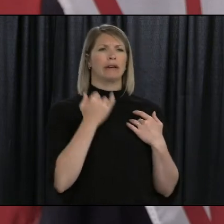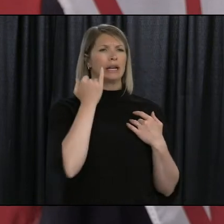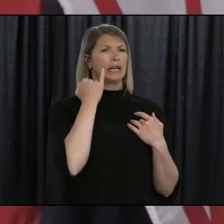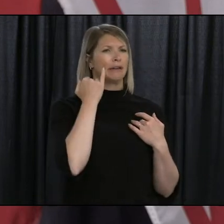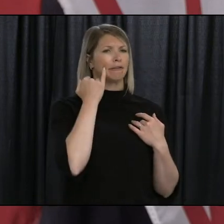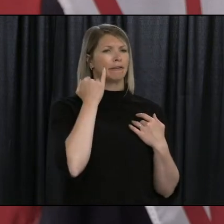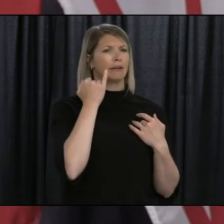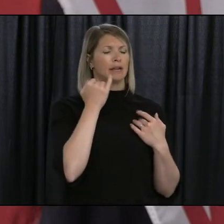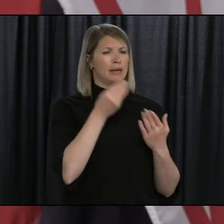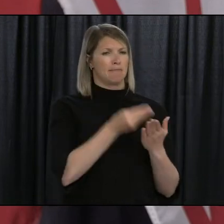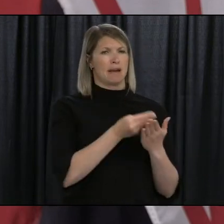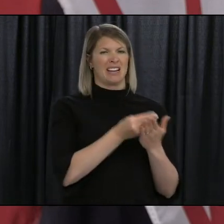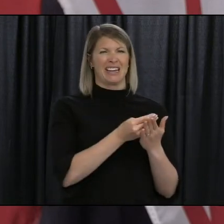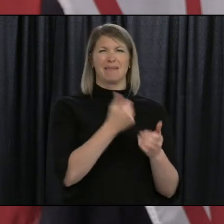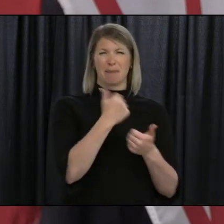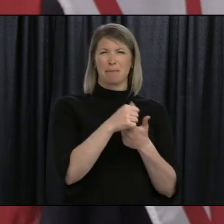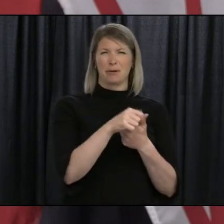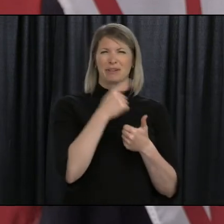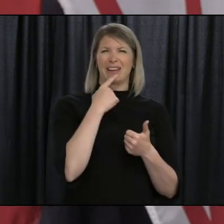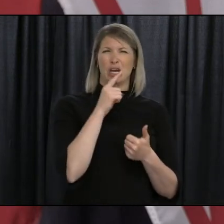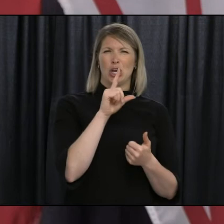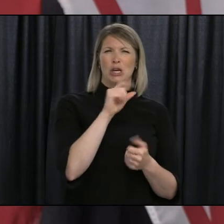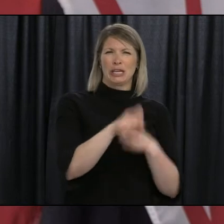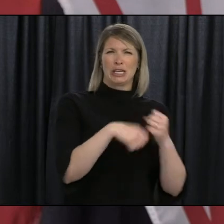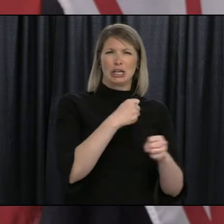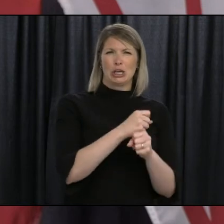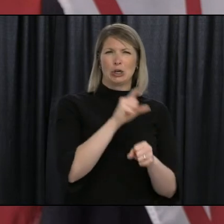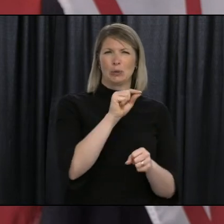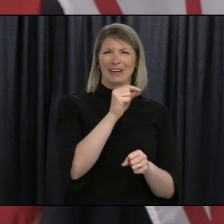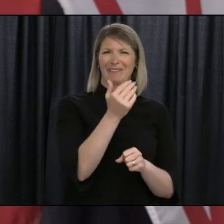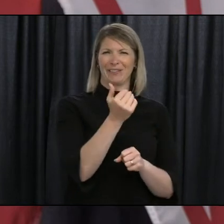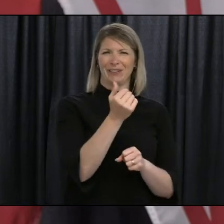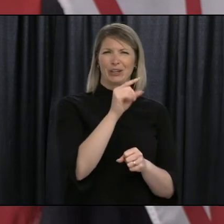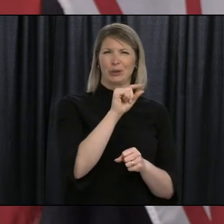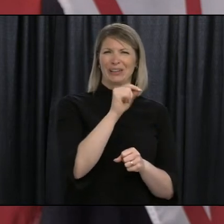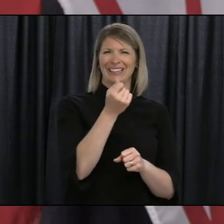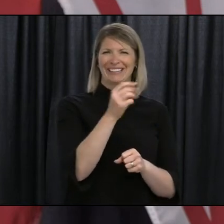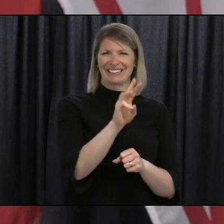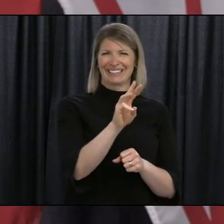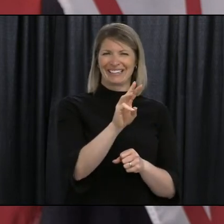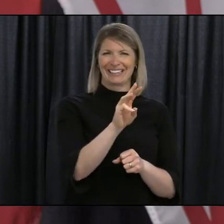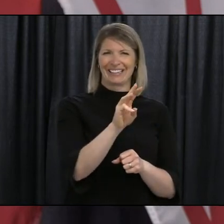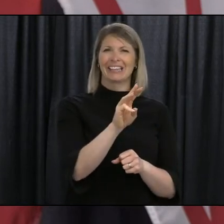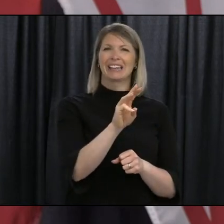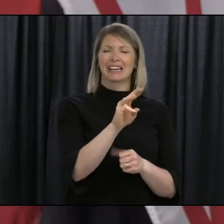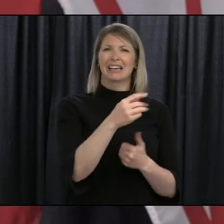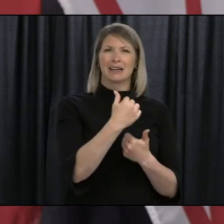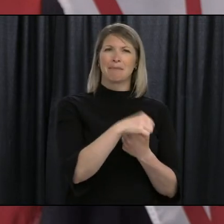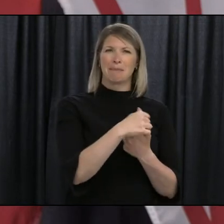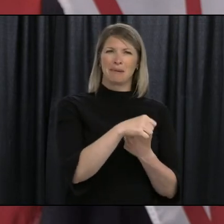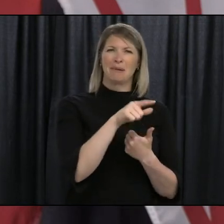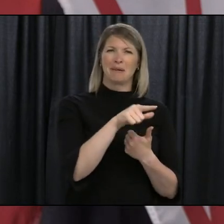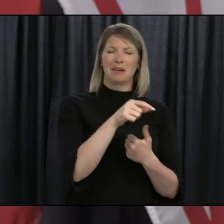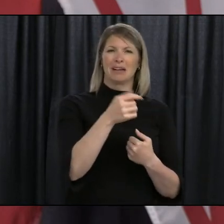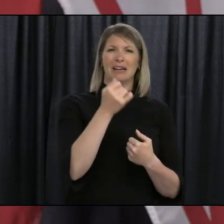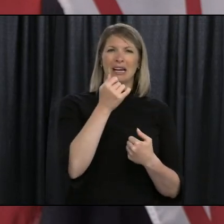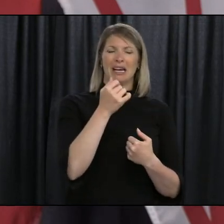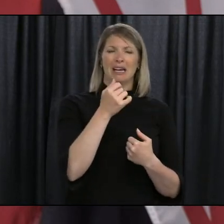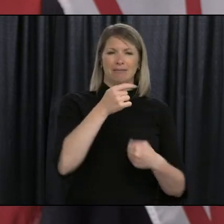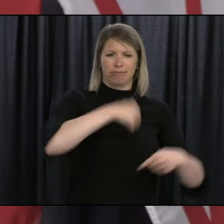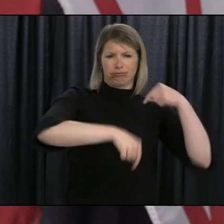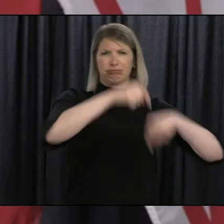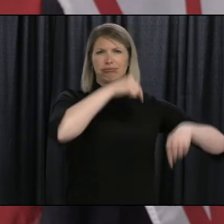that 2015, 2016 situation of $2+ billion, already 1.1,